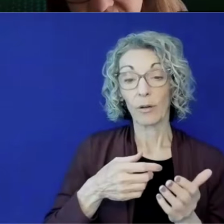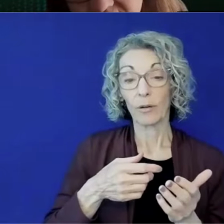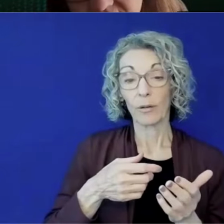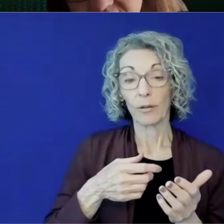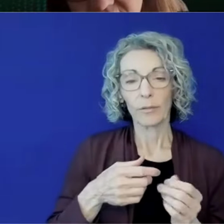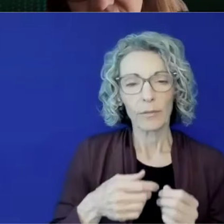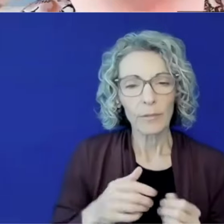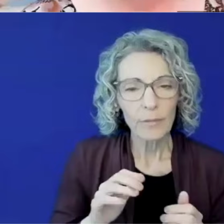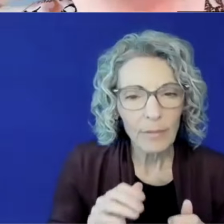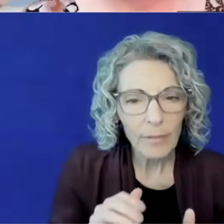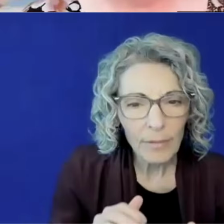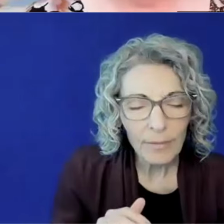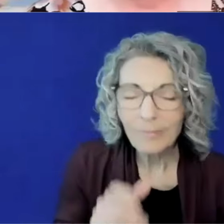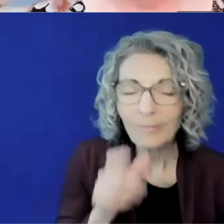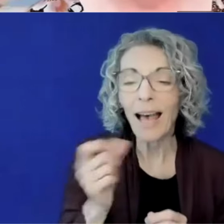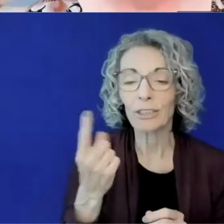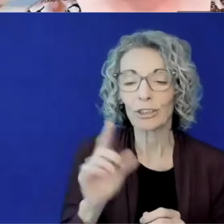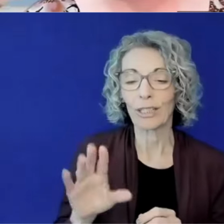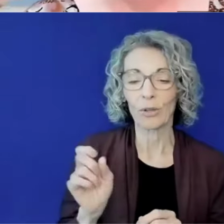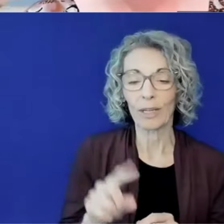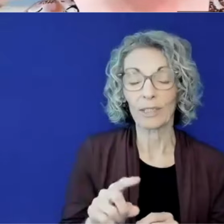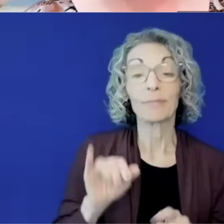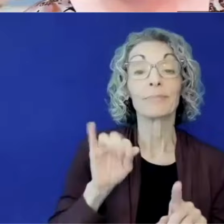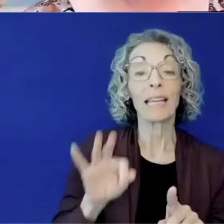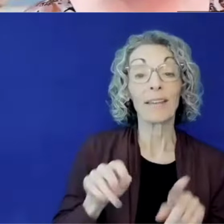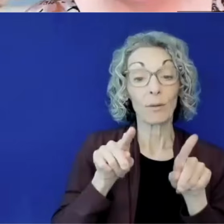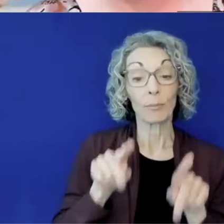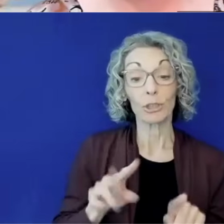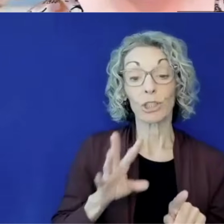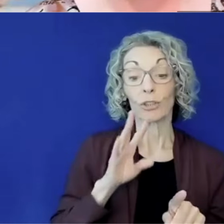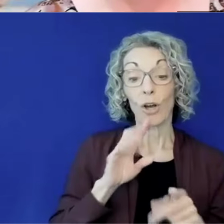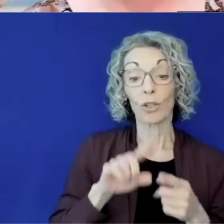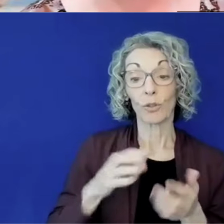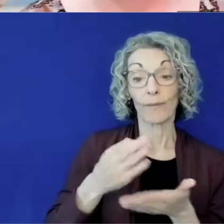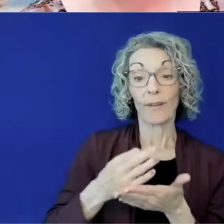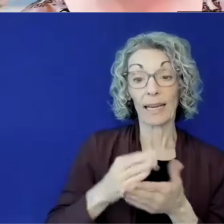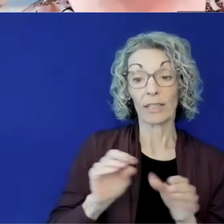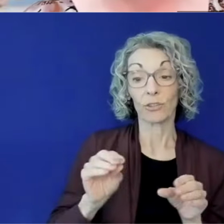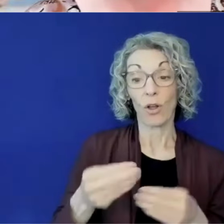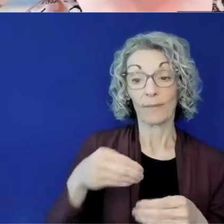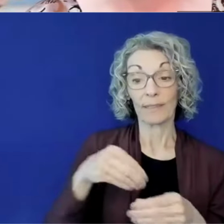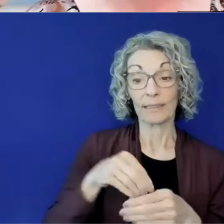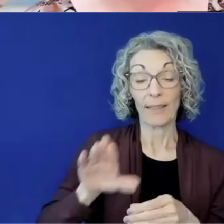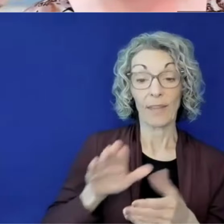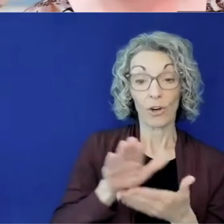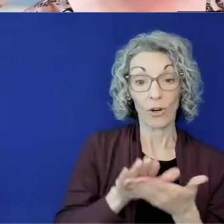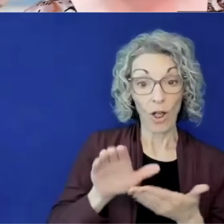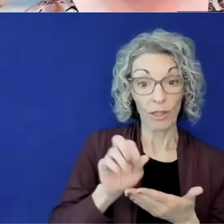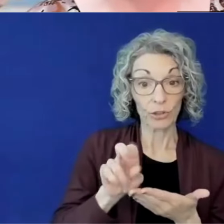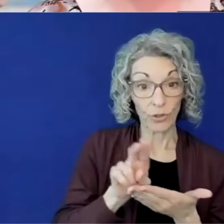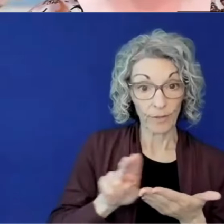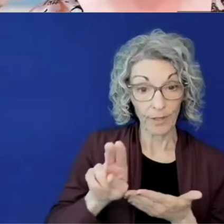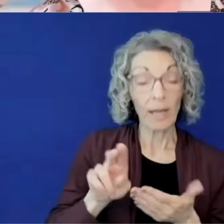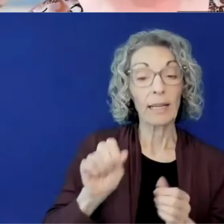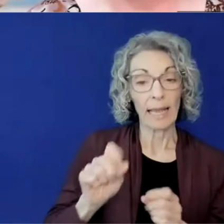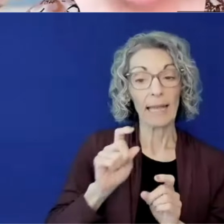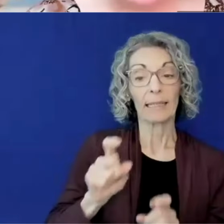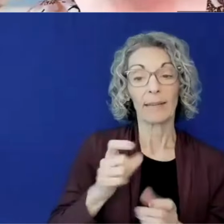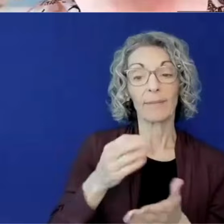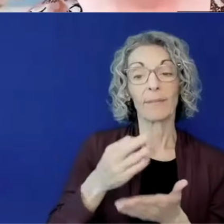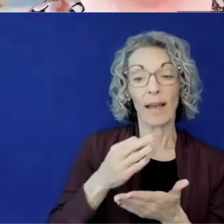expenses? So if they talk to the financial office at their college or university, they can give them a financial aid